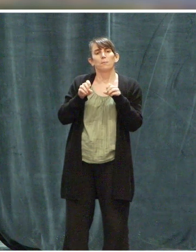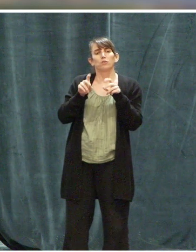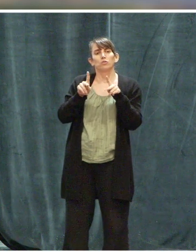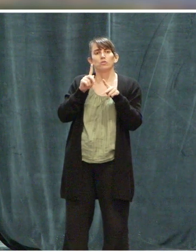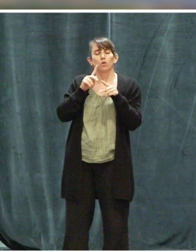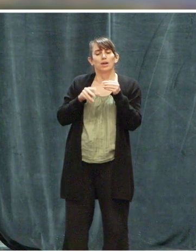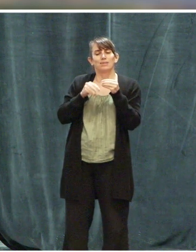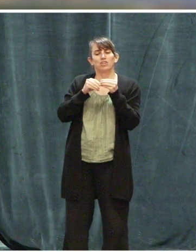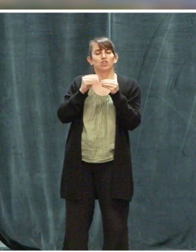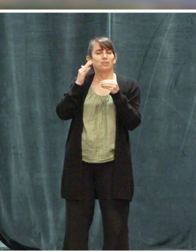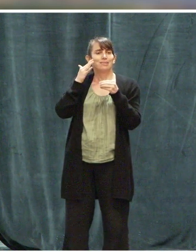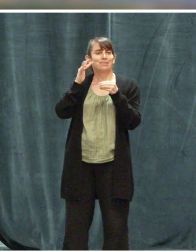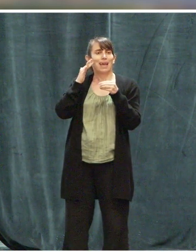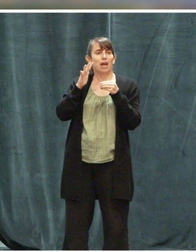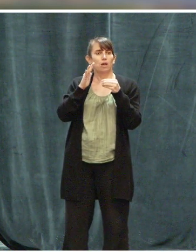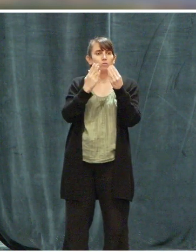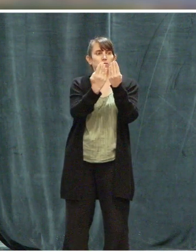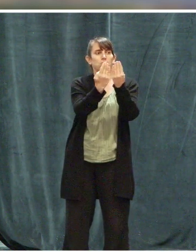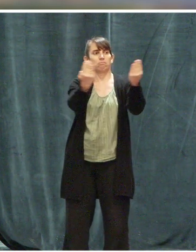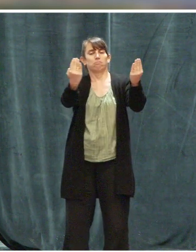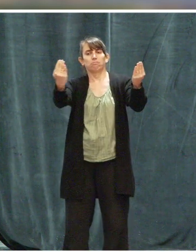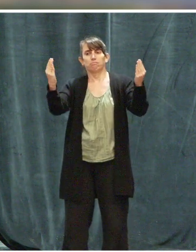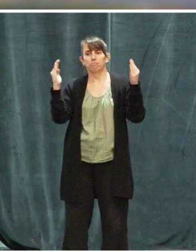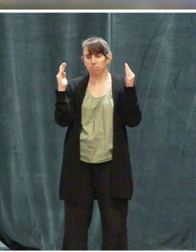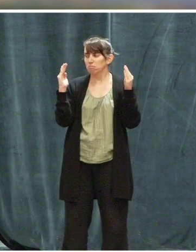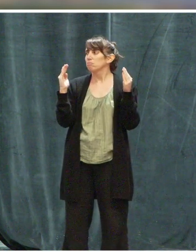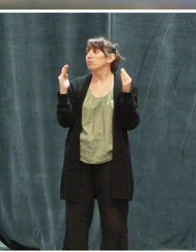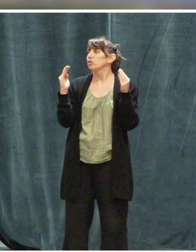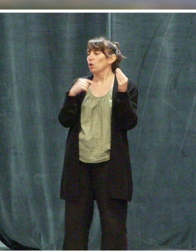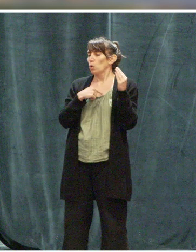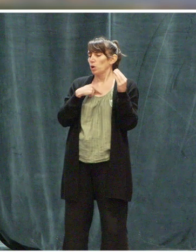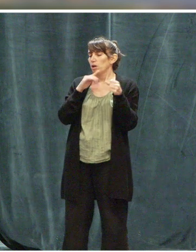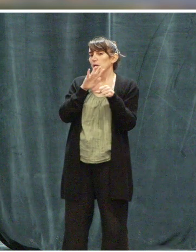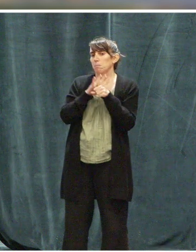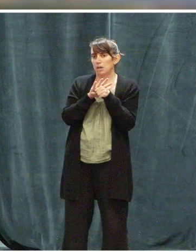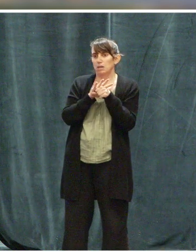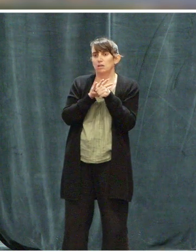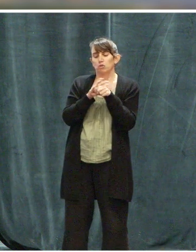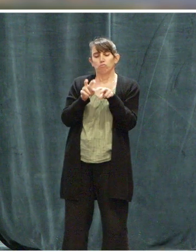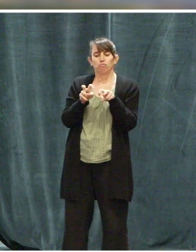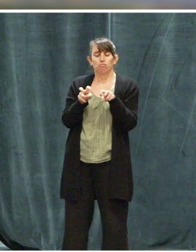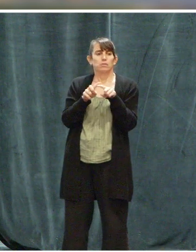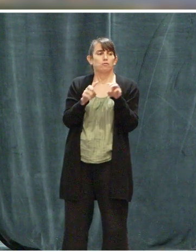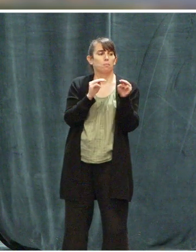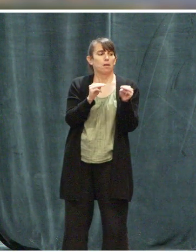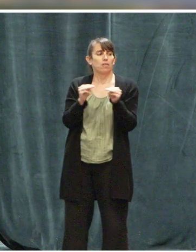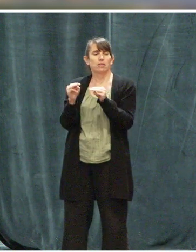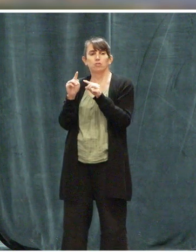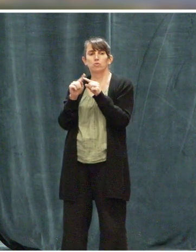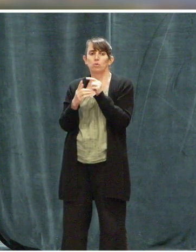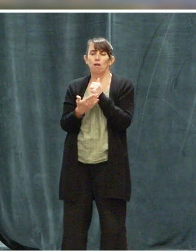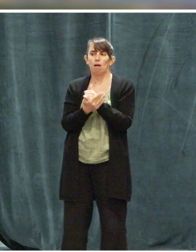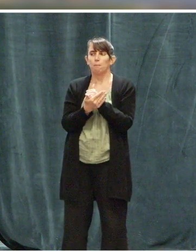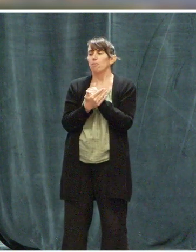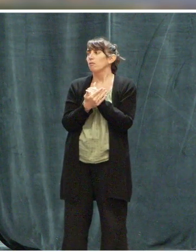placed. So we understand that's a big impact, and, you know, we're committed to looking at different methods to help.